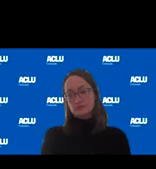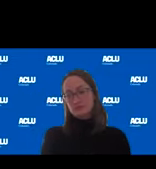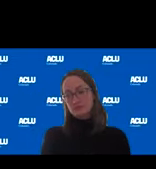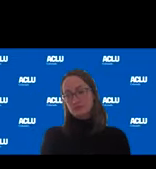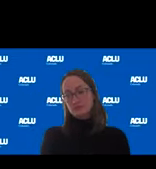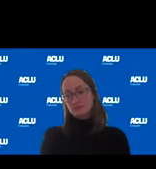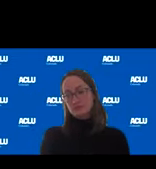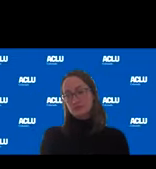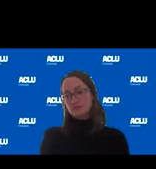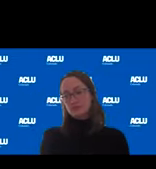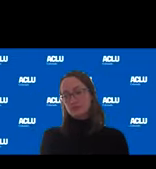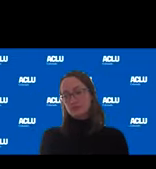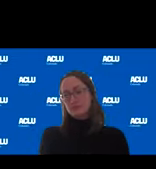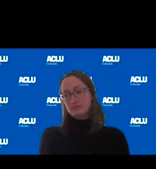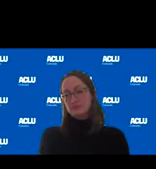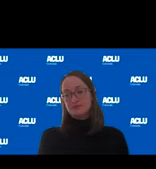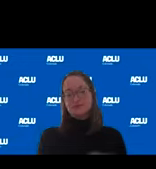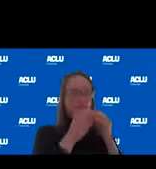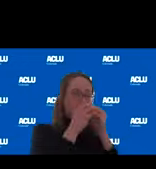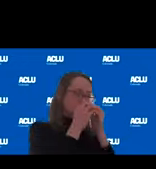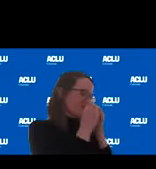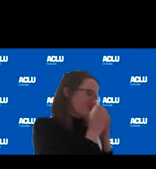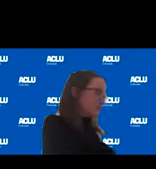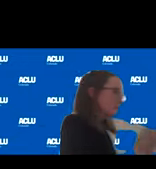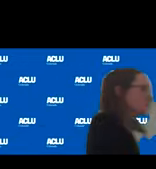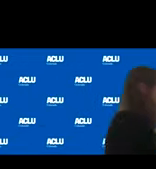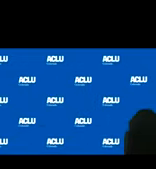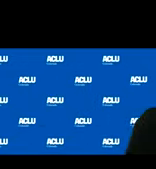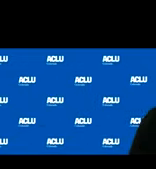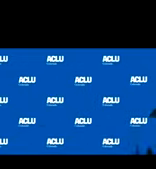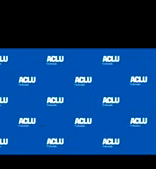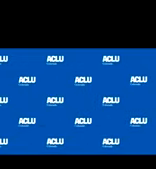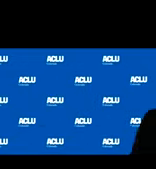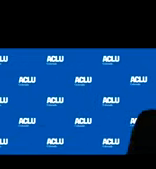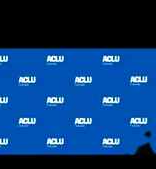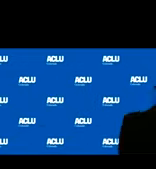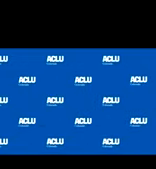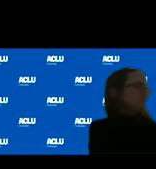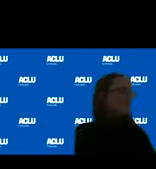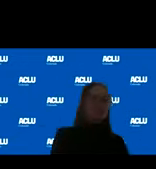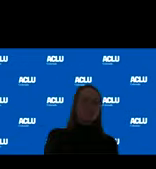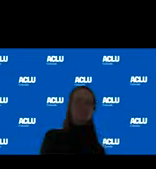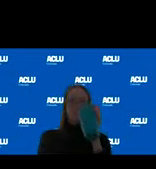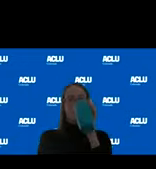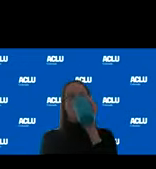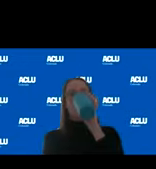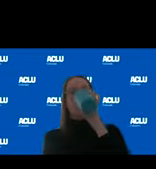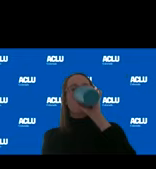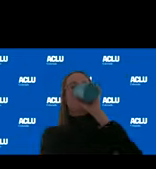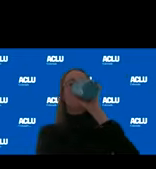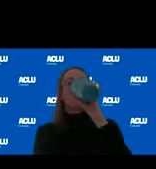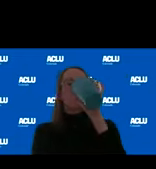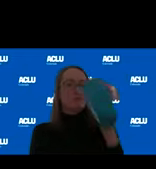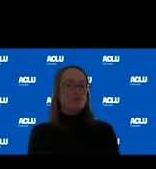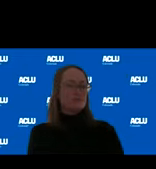today. Today, our webinar will focus on voting rights in the age of COVID-19. And it is being hosted